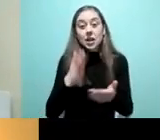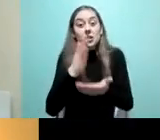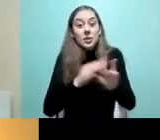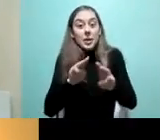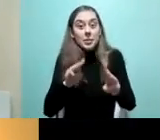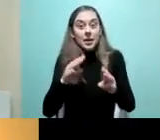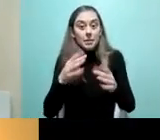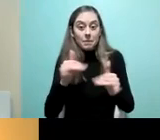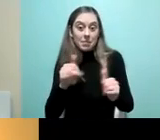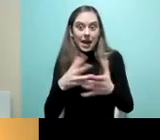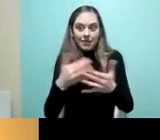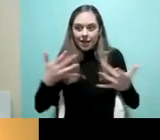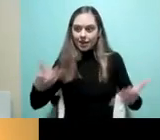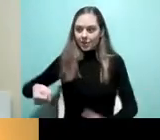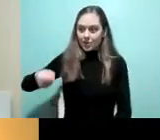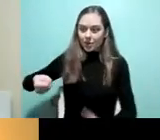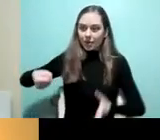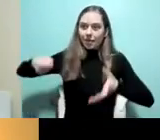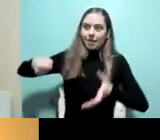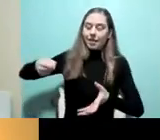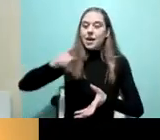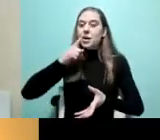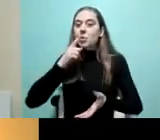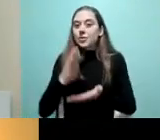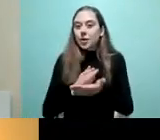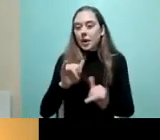use them. So it's really all about